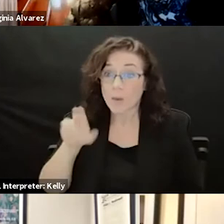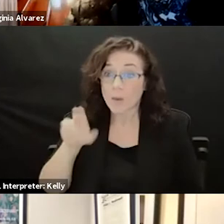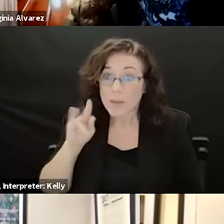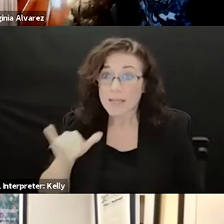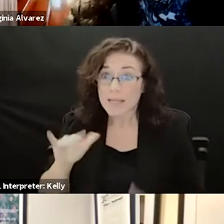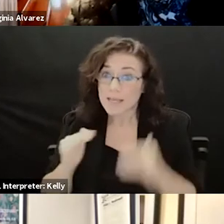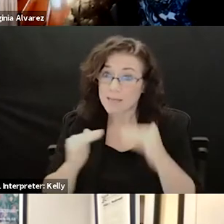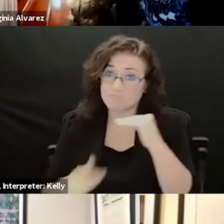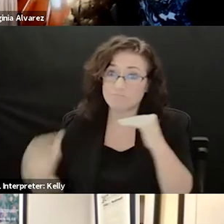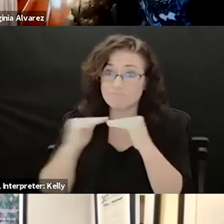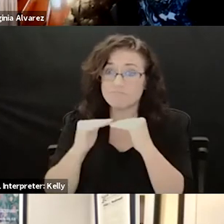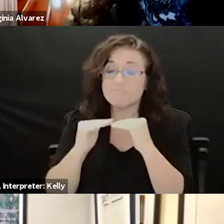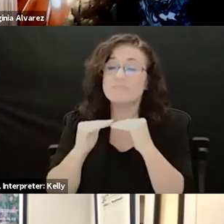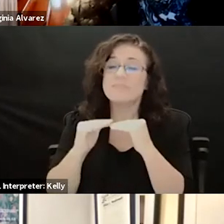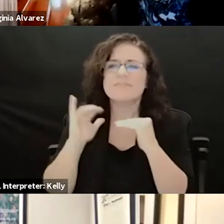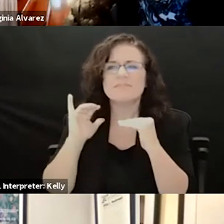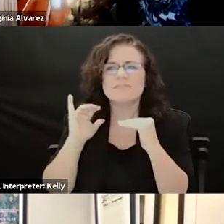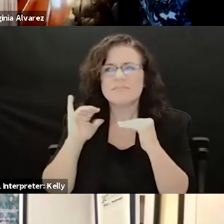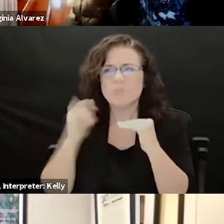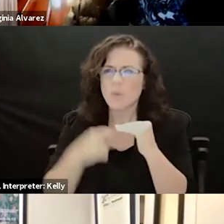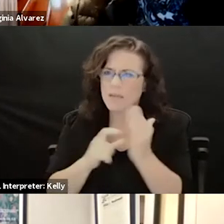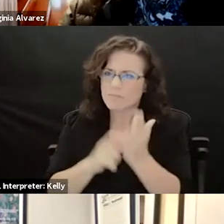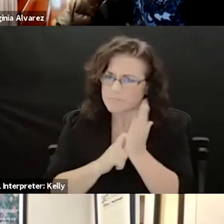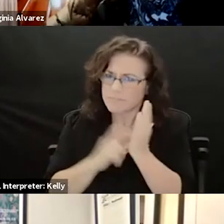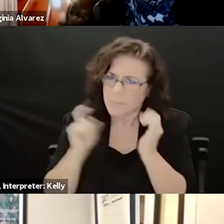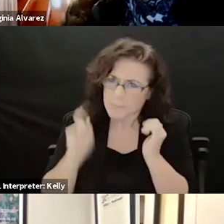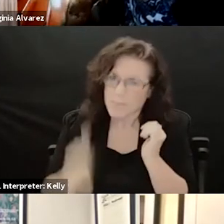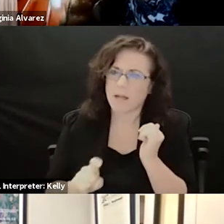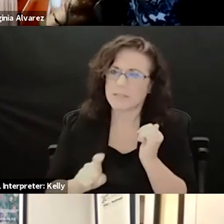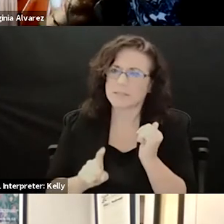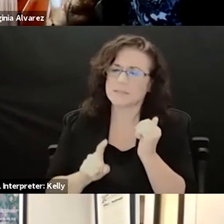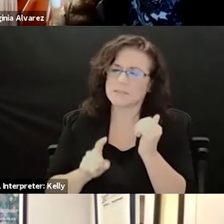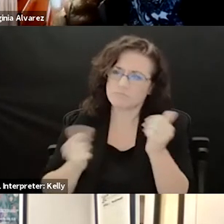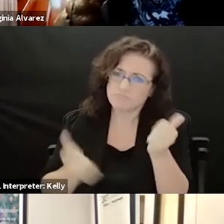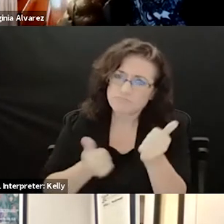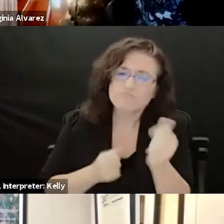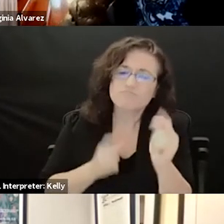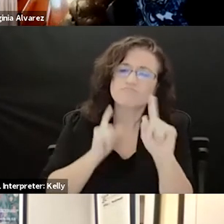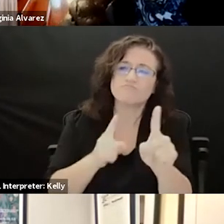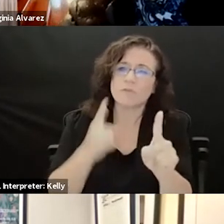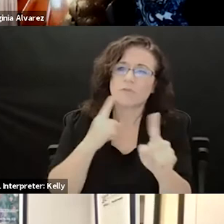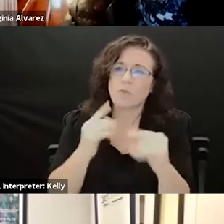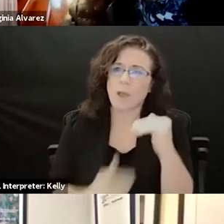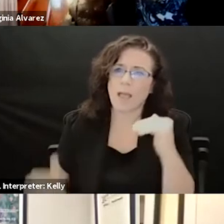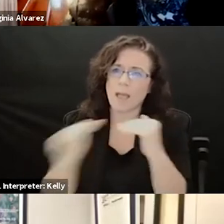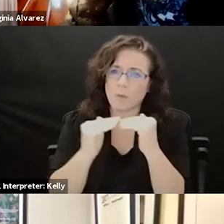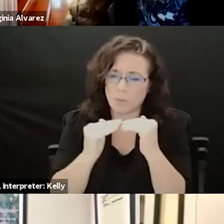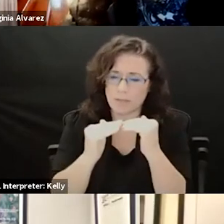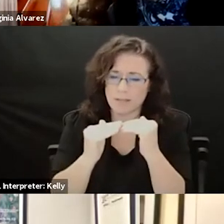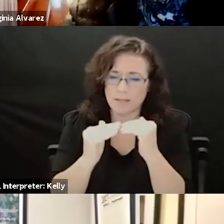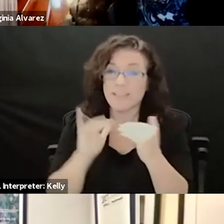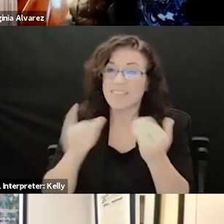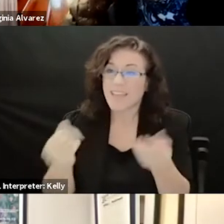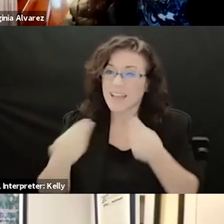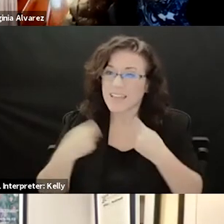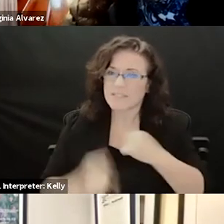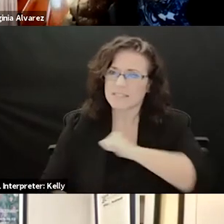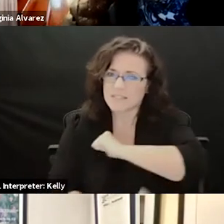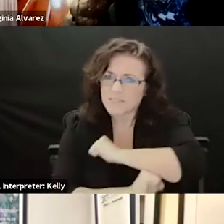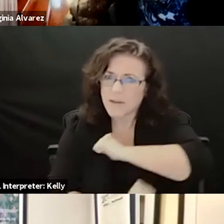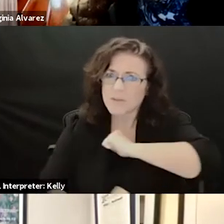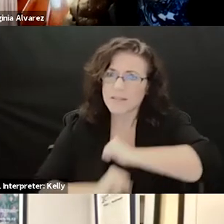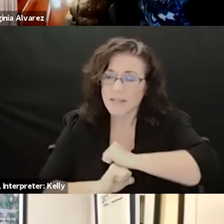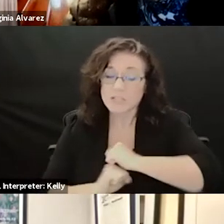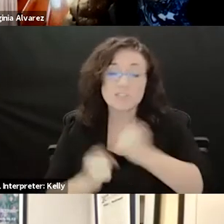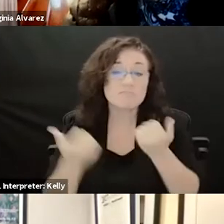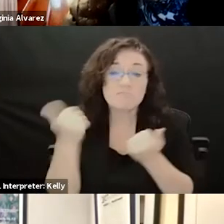right it gives us the guidelines it gives us the the base and and the foundation as we go through all of our systems when we look through our budget